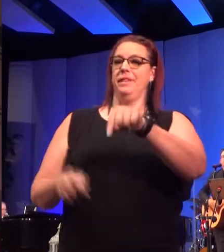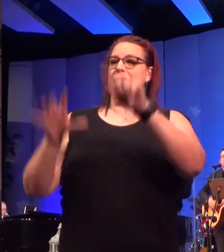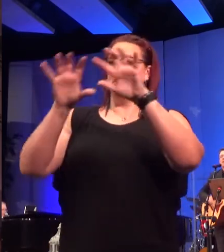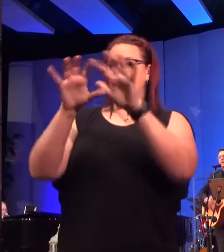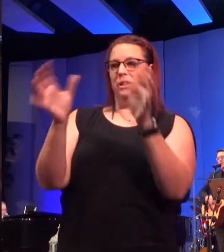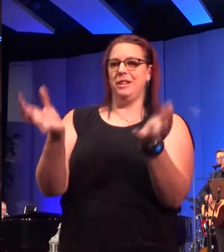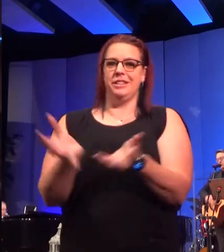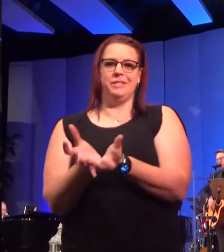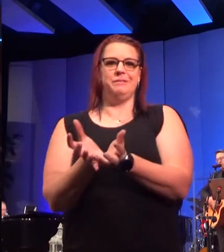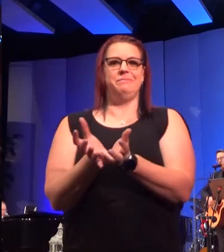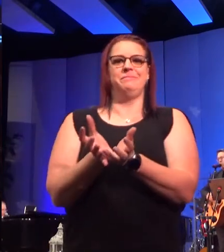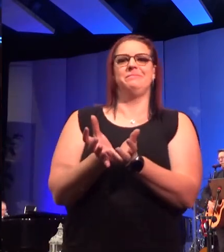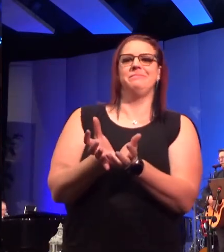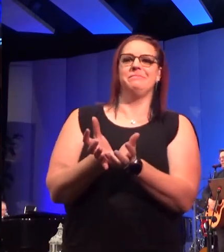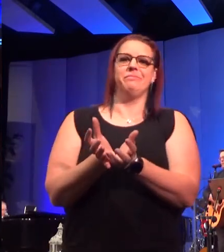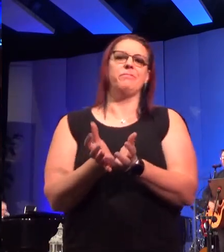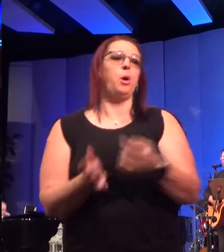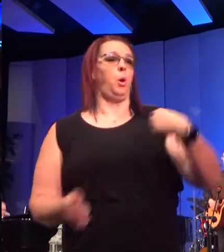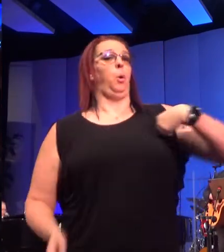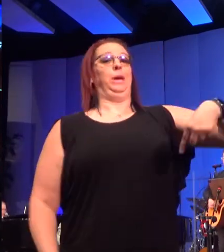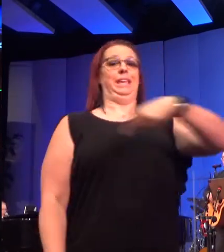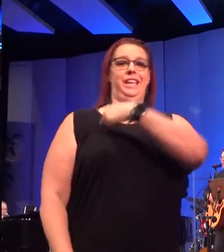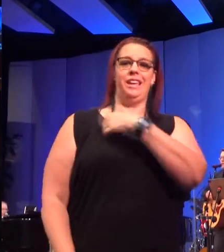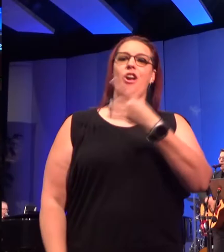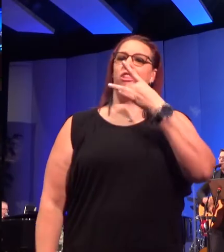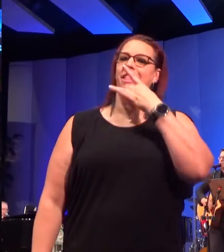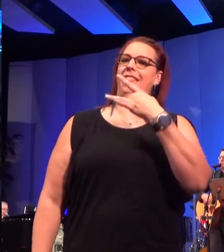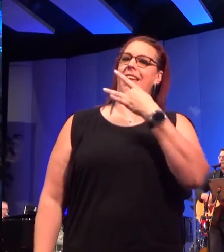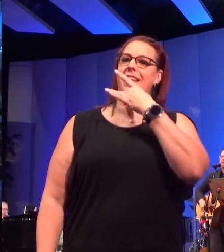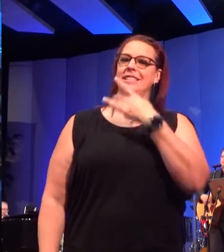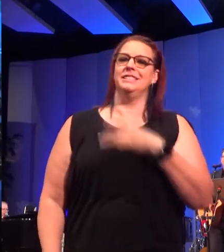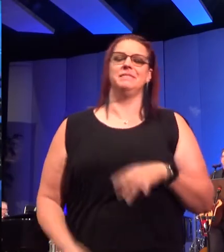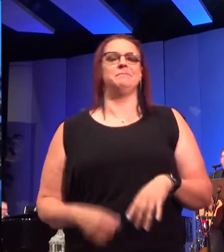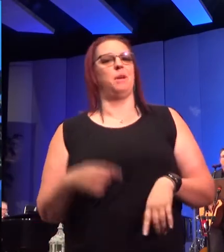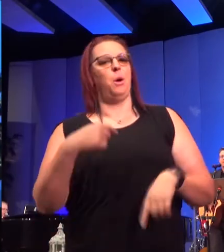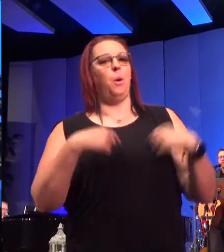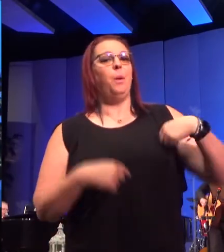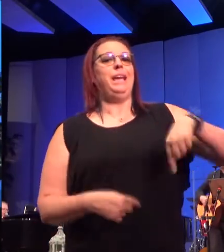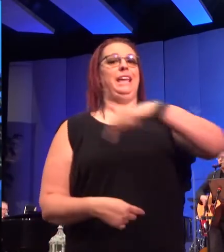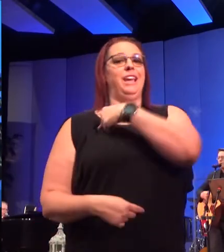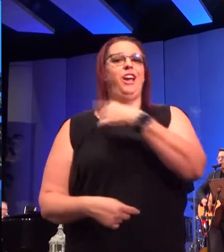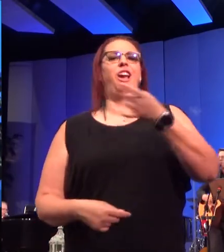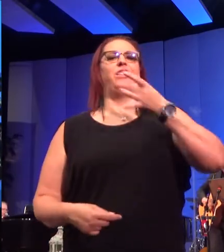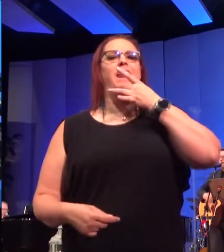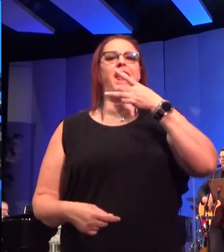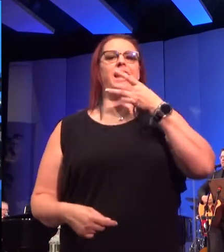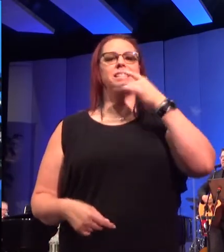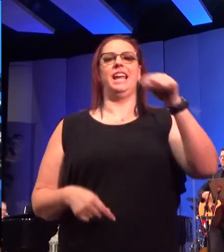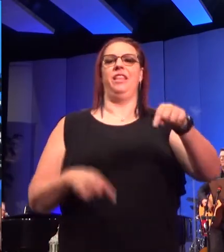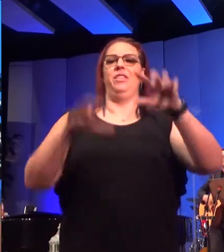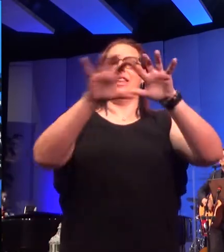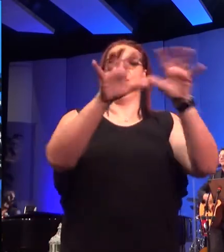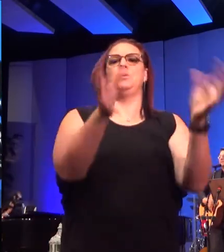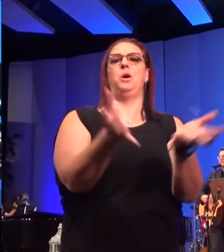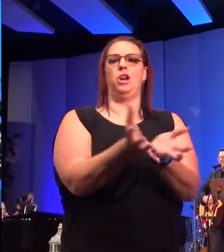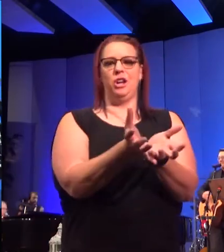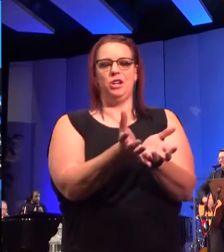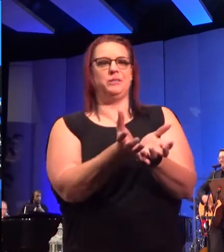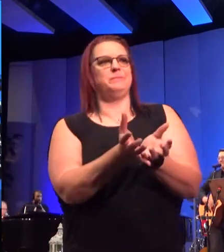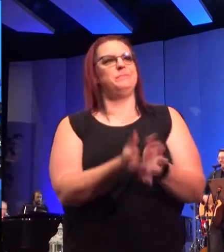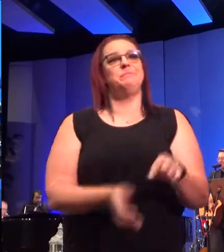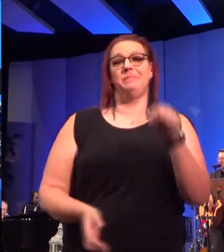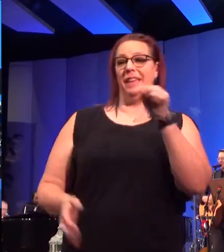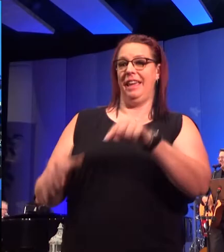In this world. We are the light. We are the light. We are the light. We are the light. In this world.